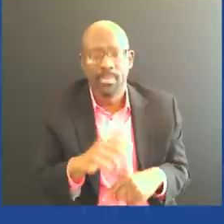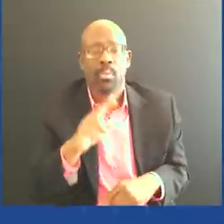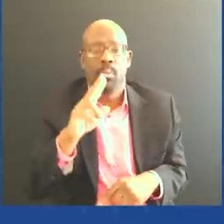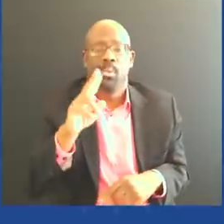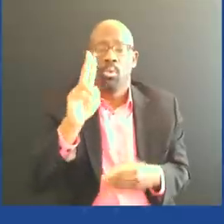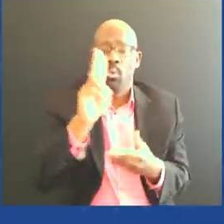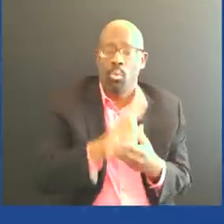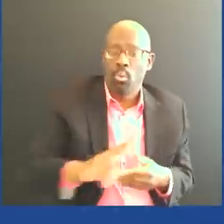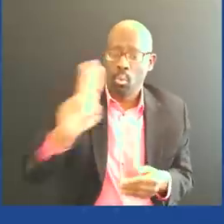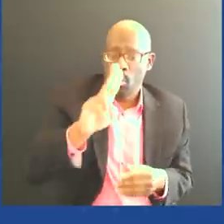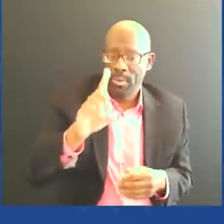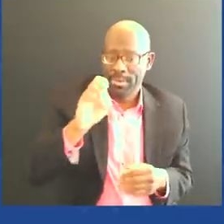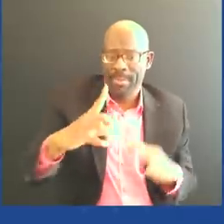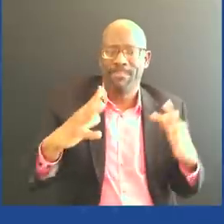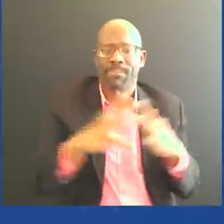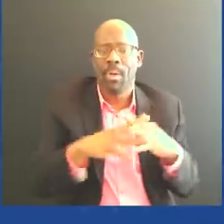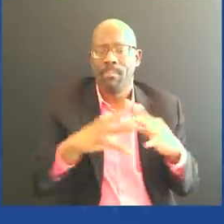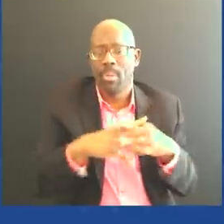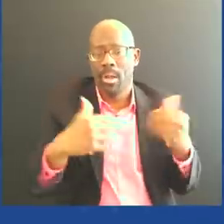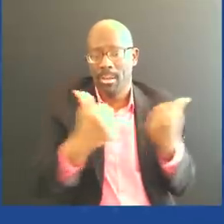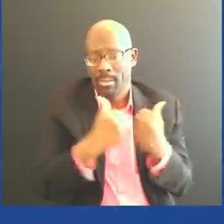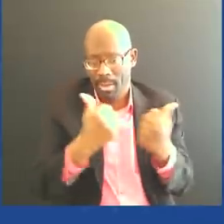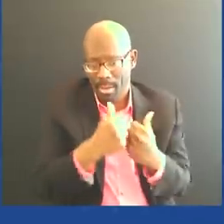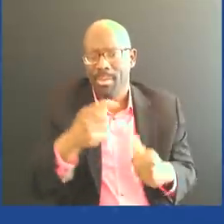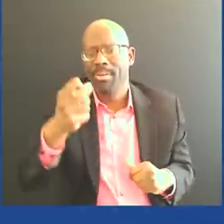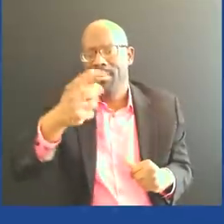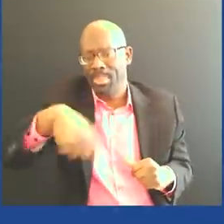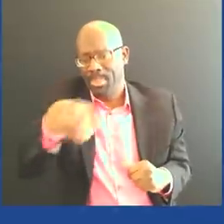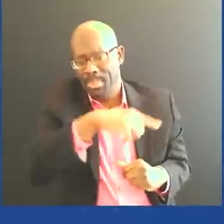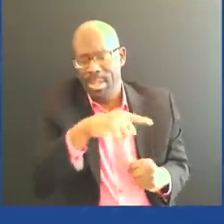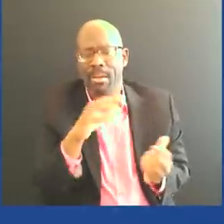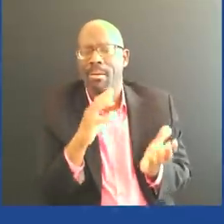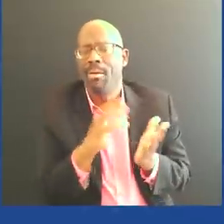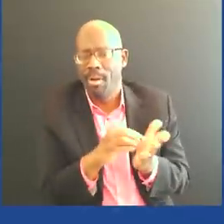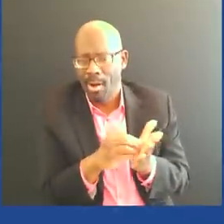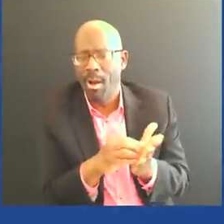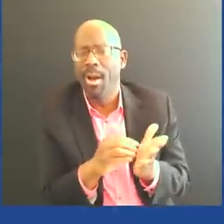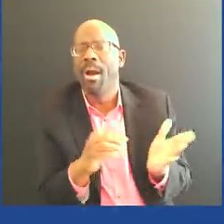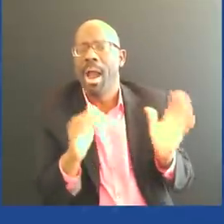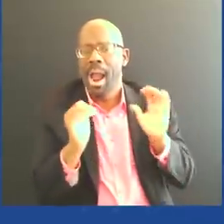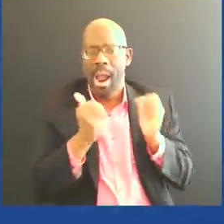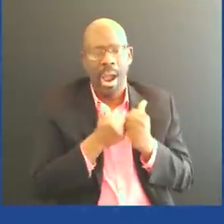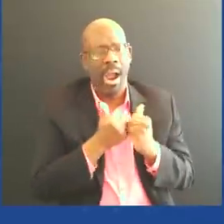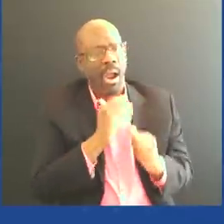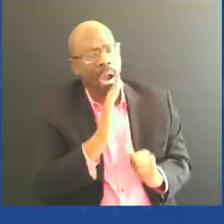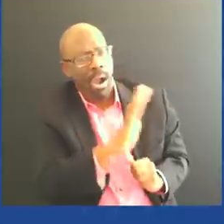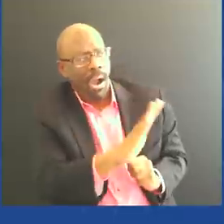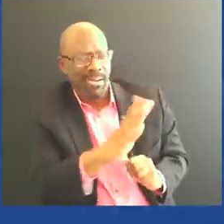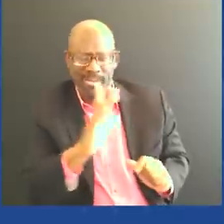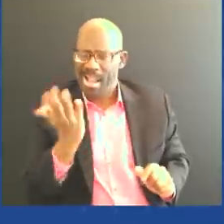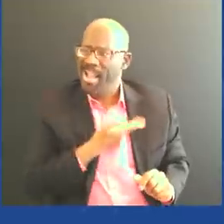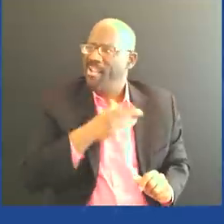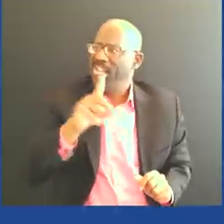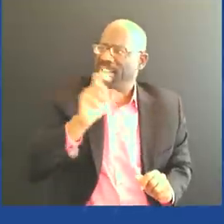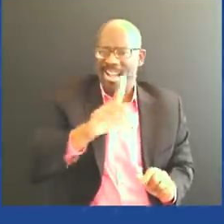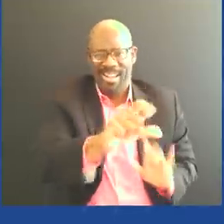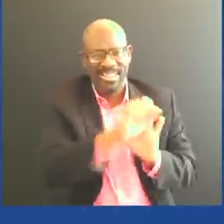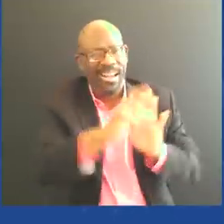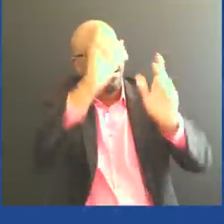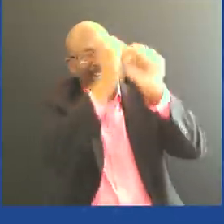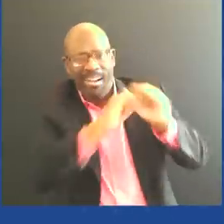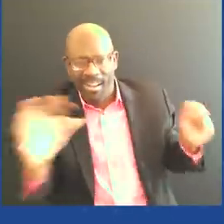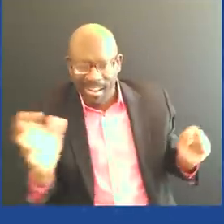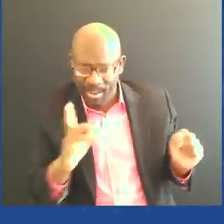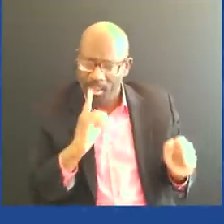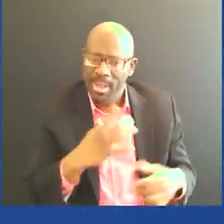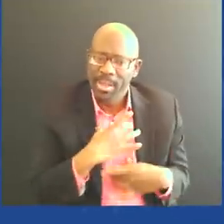to know about our state. And it was quite a moment at halftime of the game, watching the Blue Hen